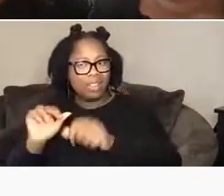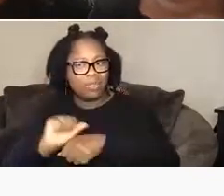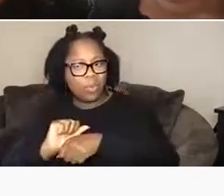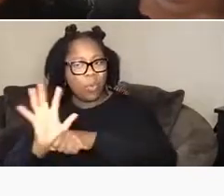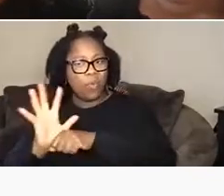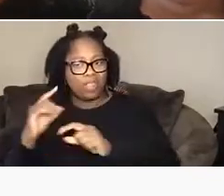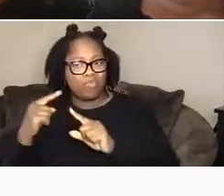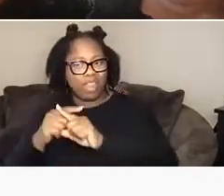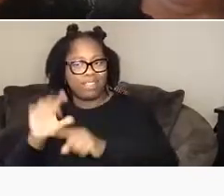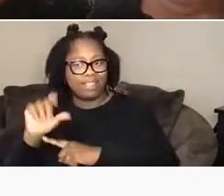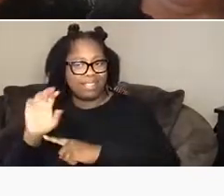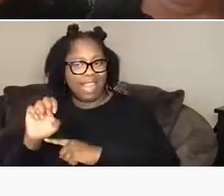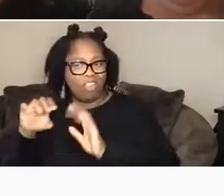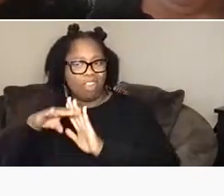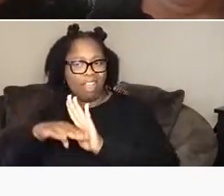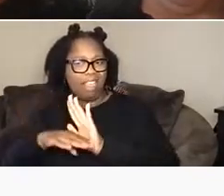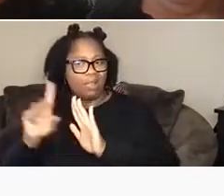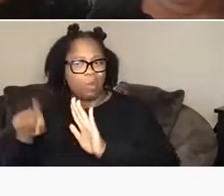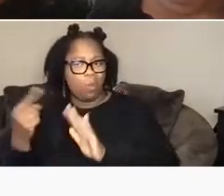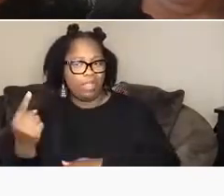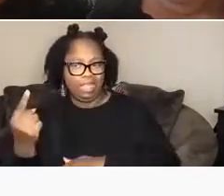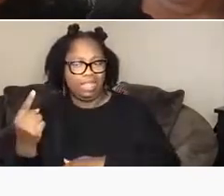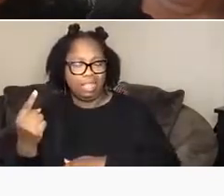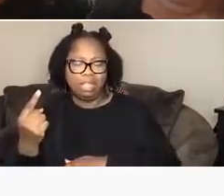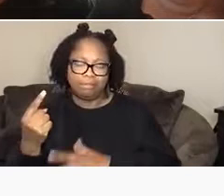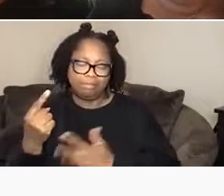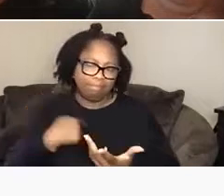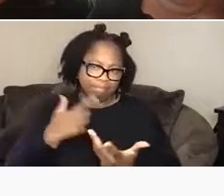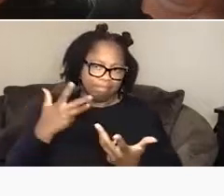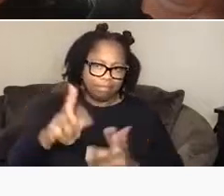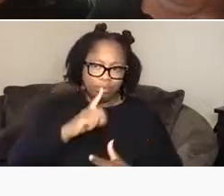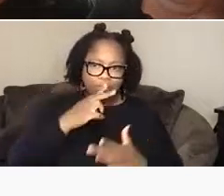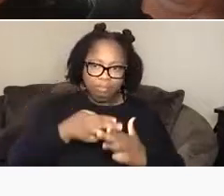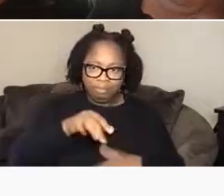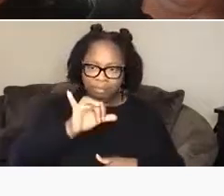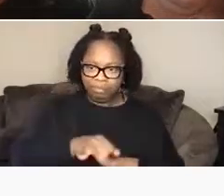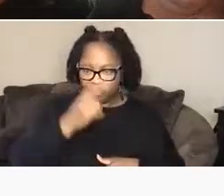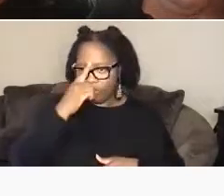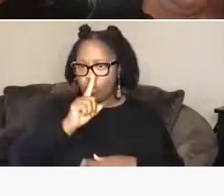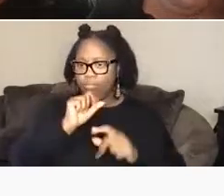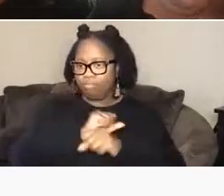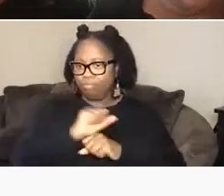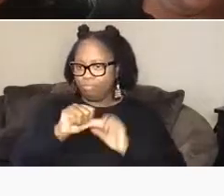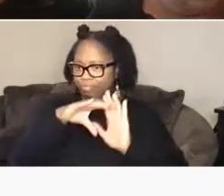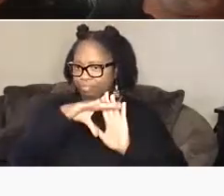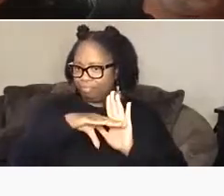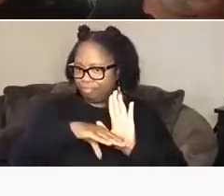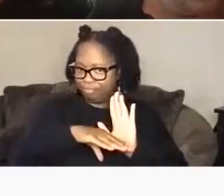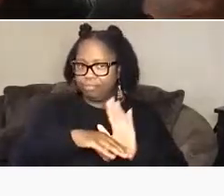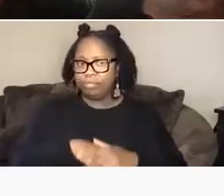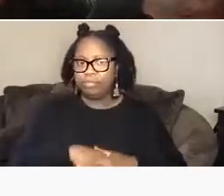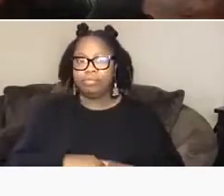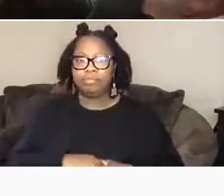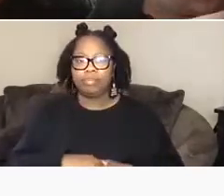care guidelines. And that's sort of what I was talking about before in the actual guidelines. And the state of